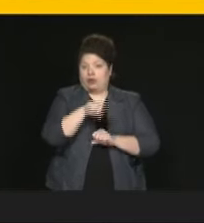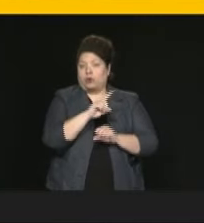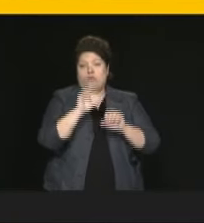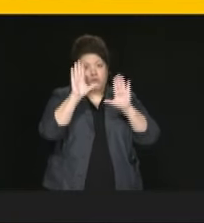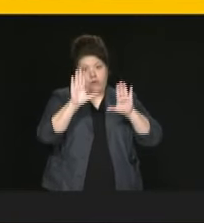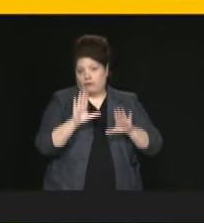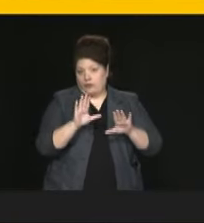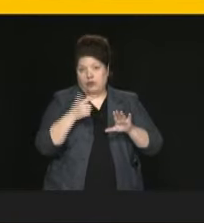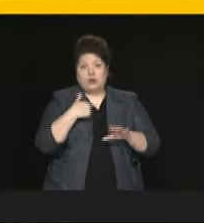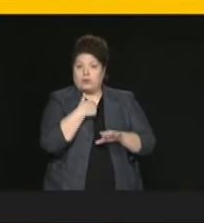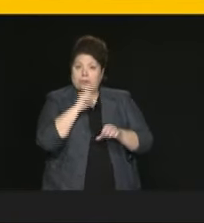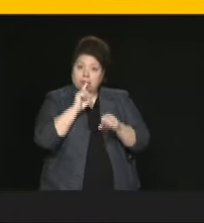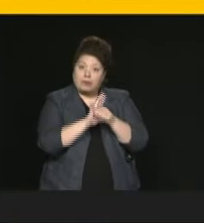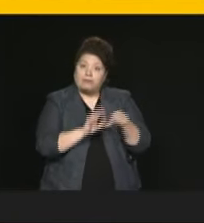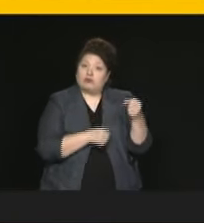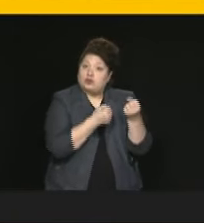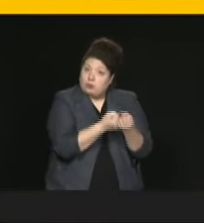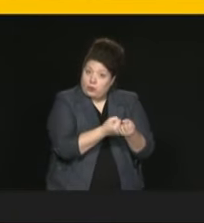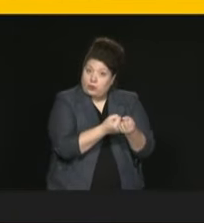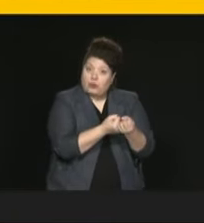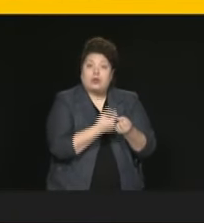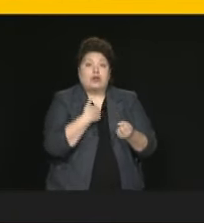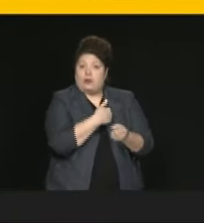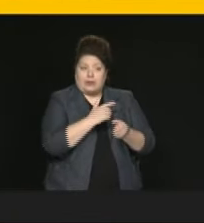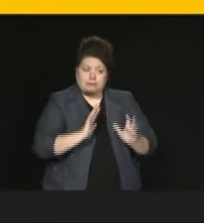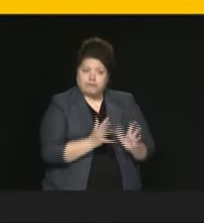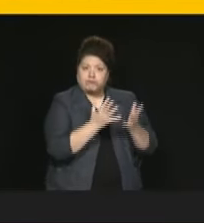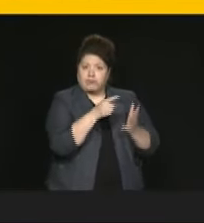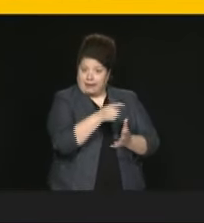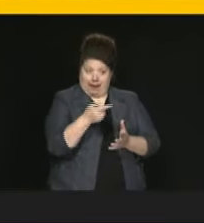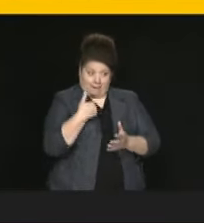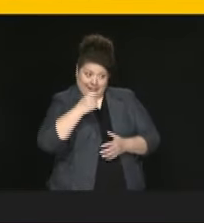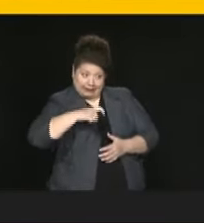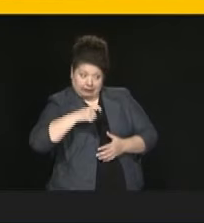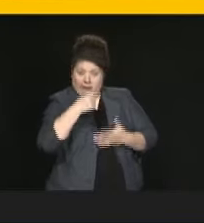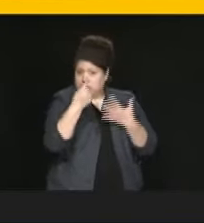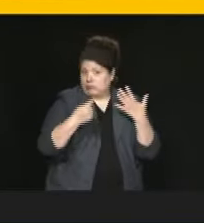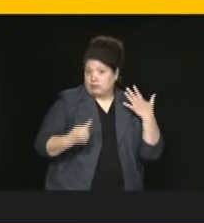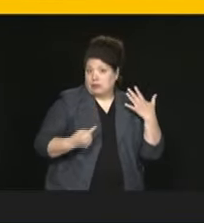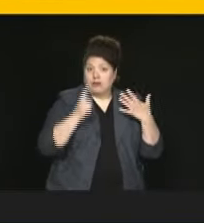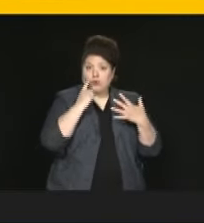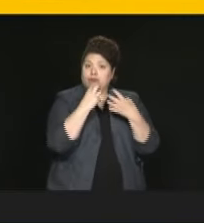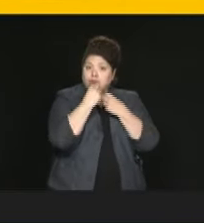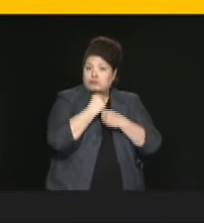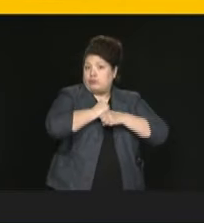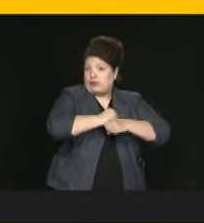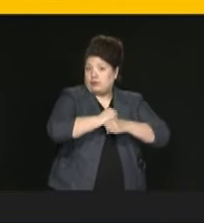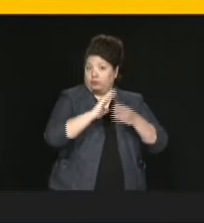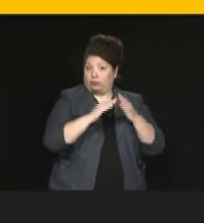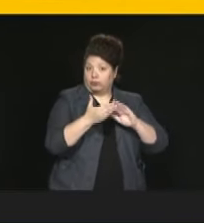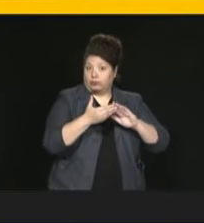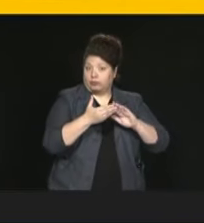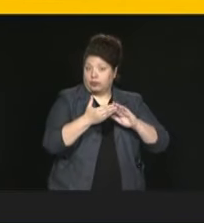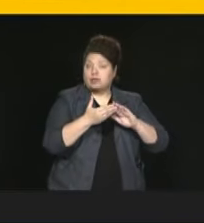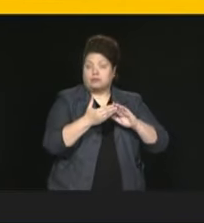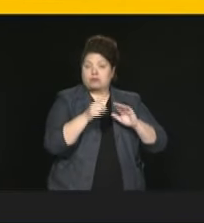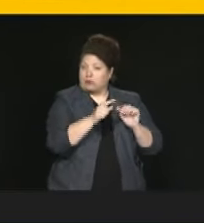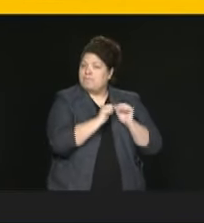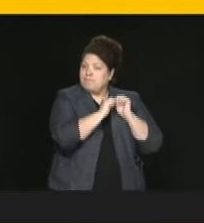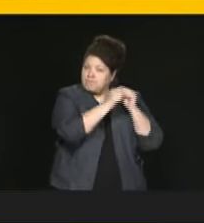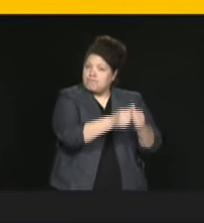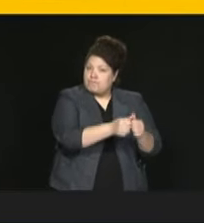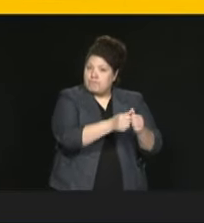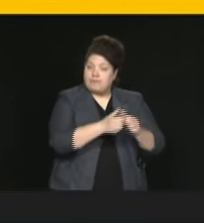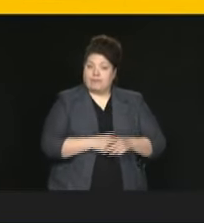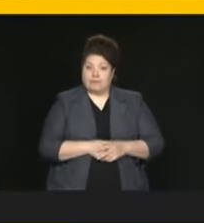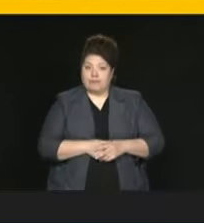have what they need and are able to continue to protect their community members remains steadfast. Pour appuyer les leaders autochtones et nos